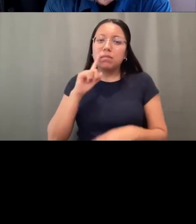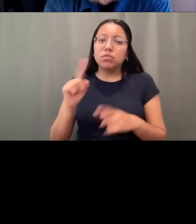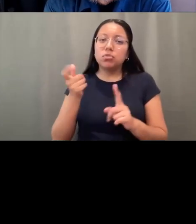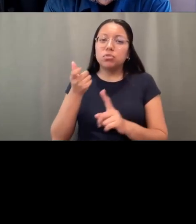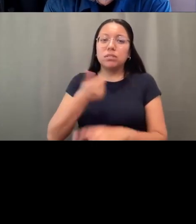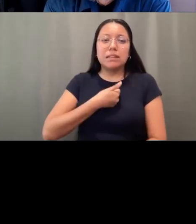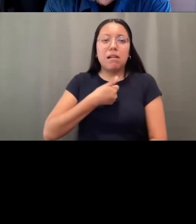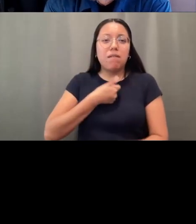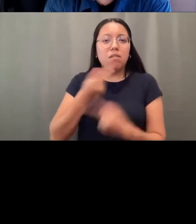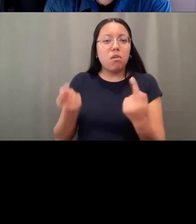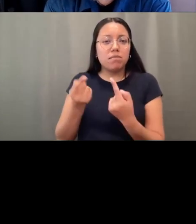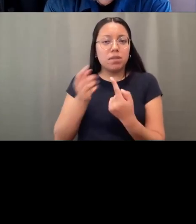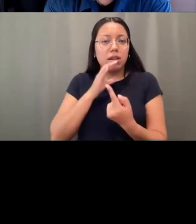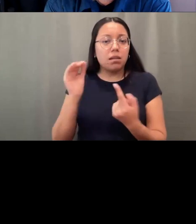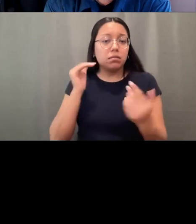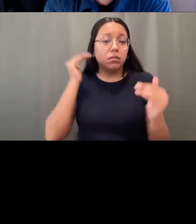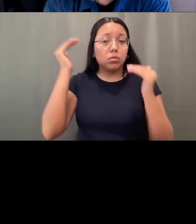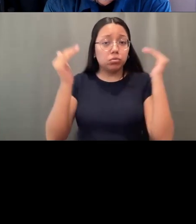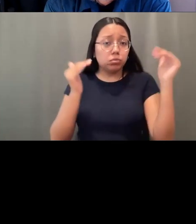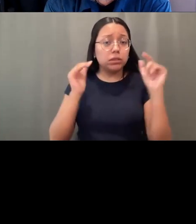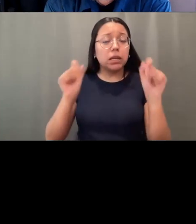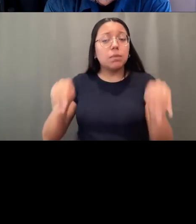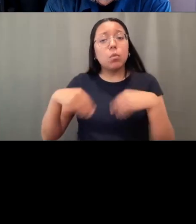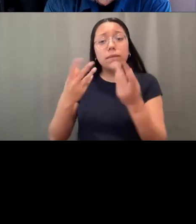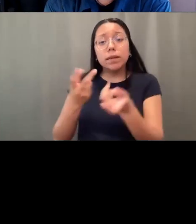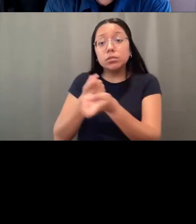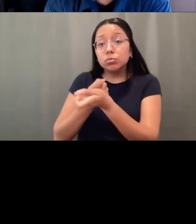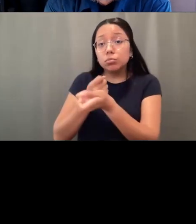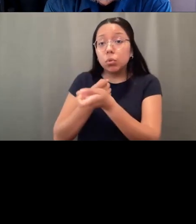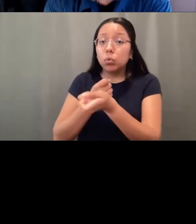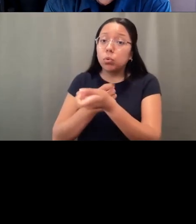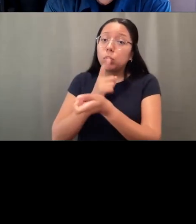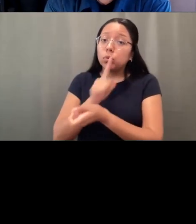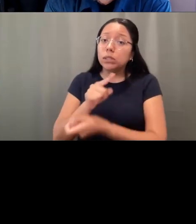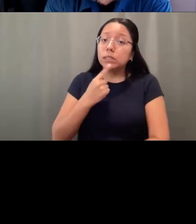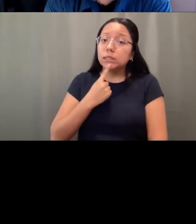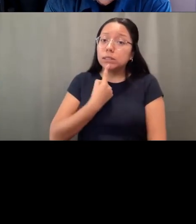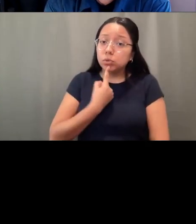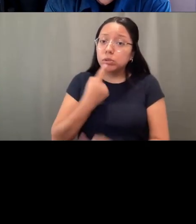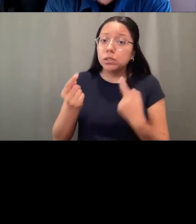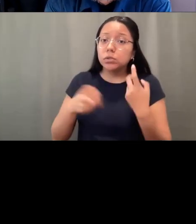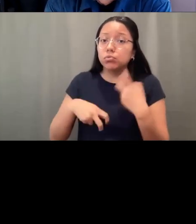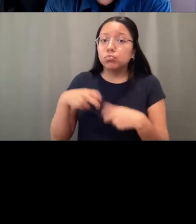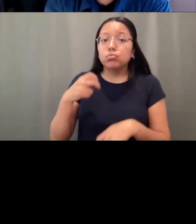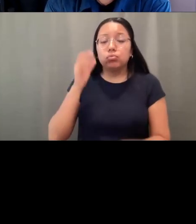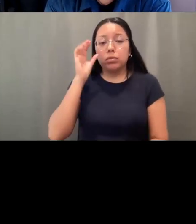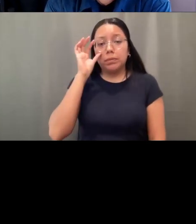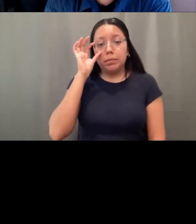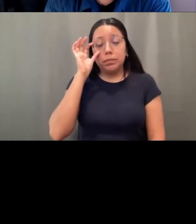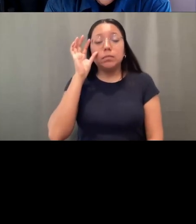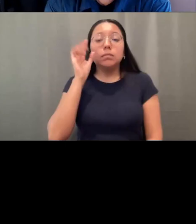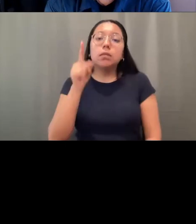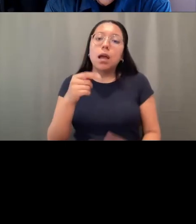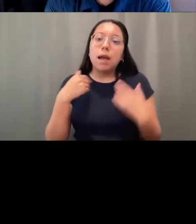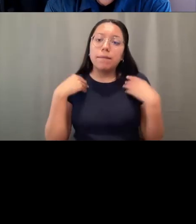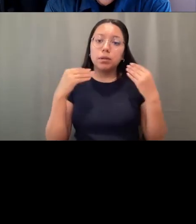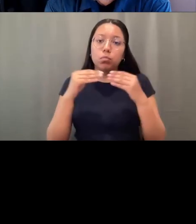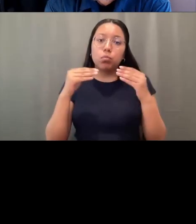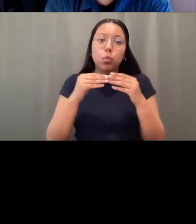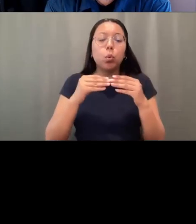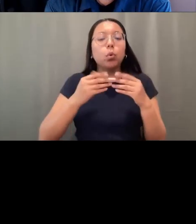them support and take them seriously. Yep. Opening the door for vulnerable conversations.